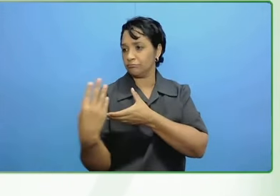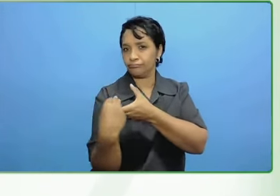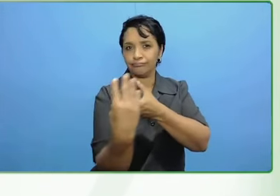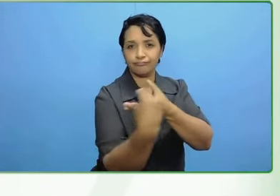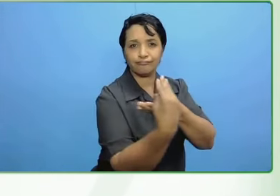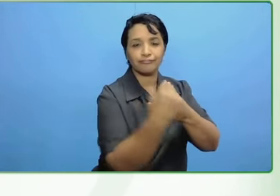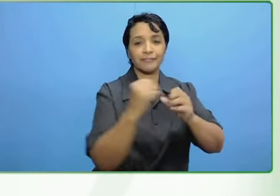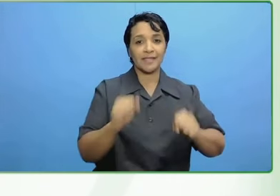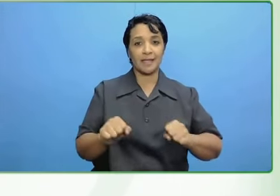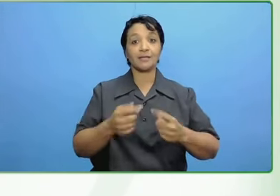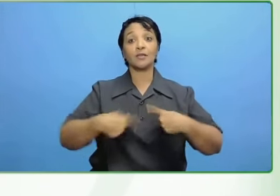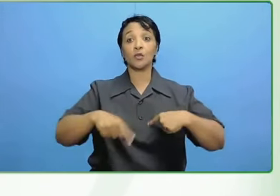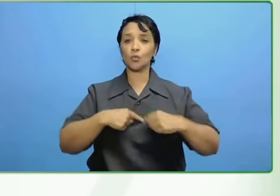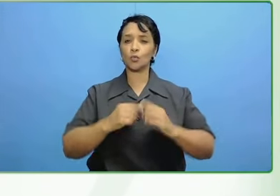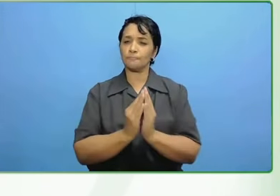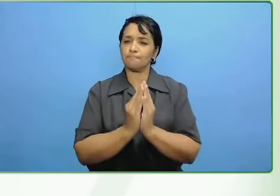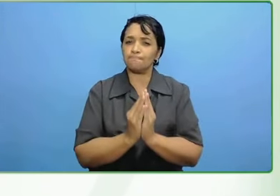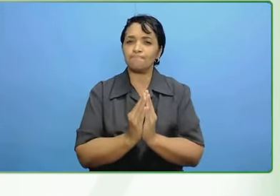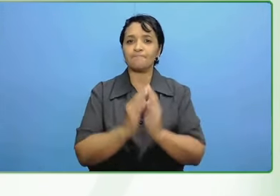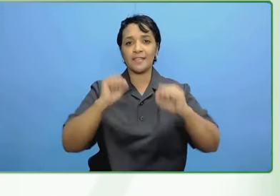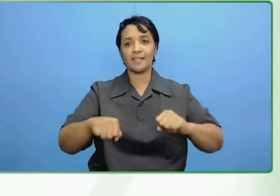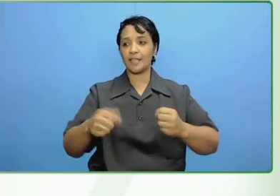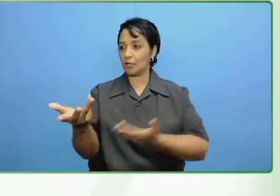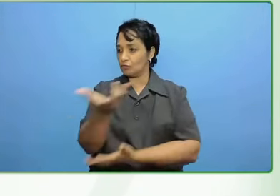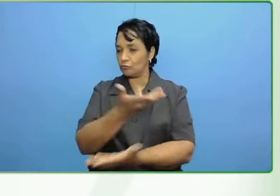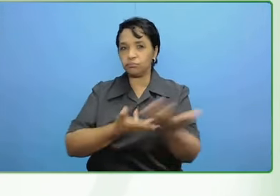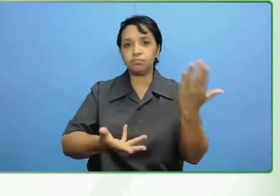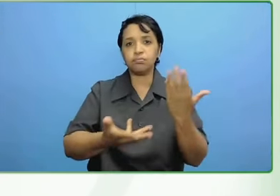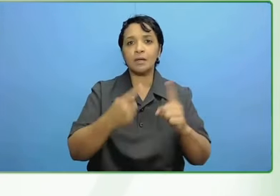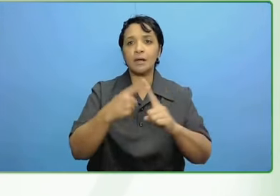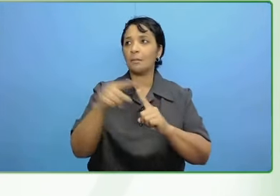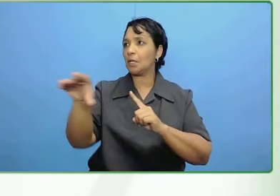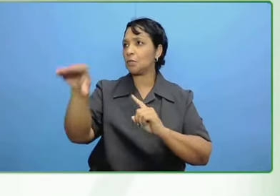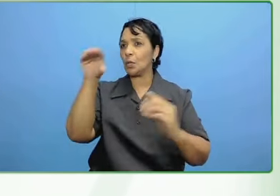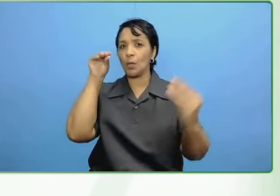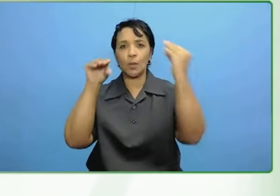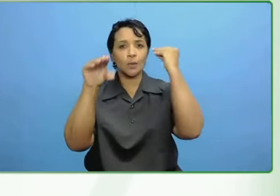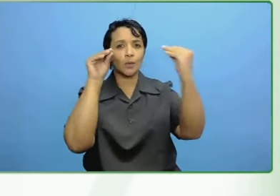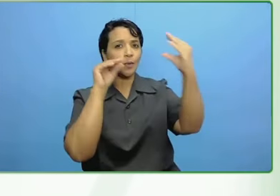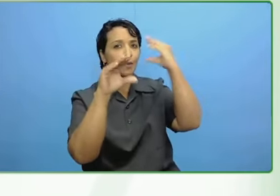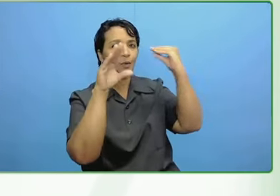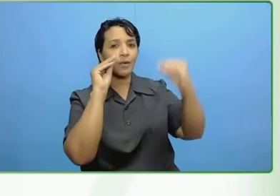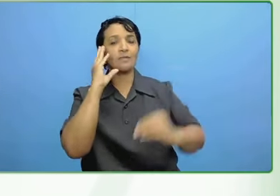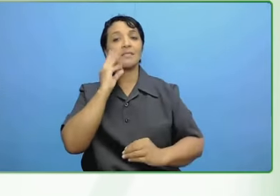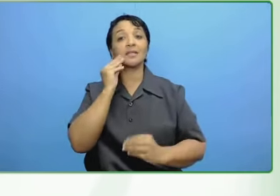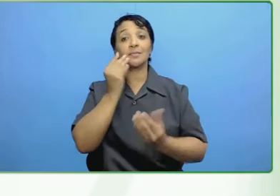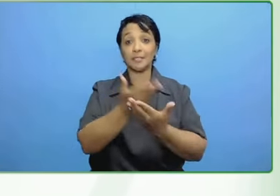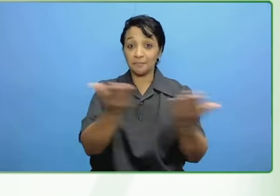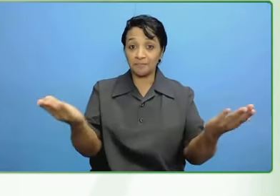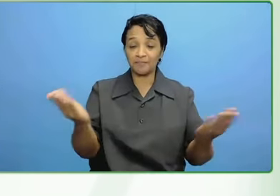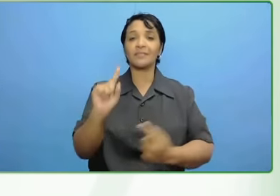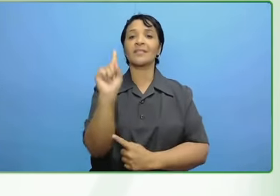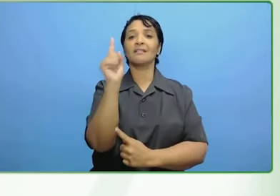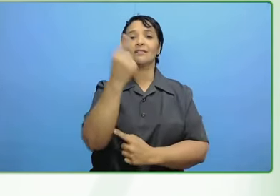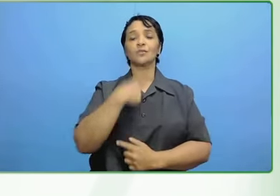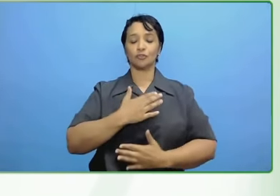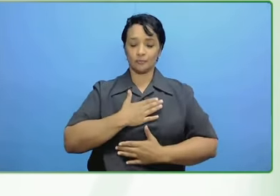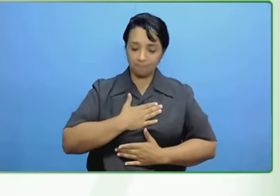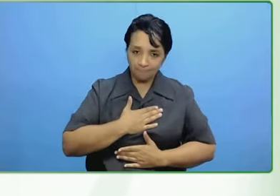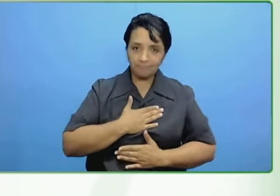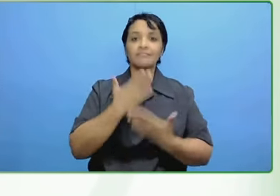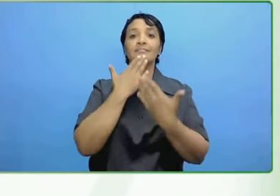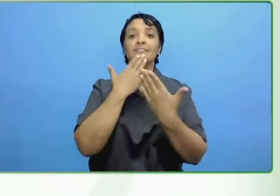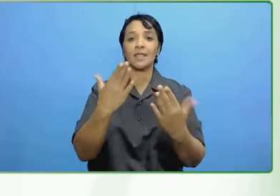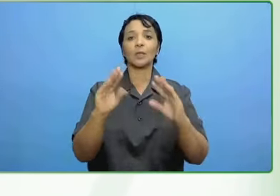to engage our fellow speakers and learn from your wealth of experience. So I'd like to express first my appreciation to the Zero